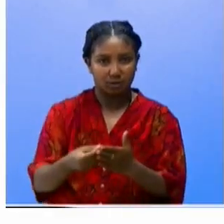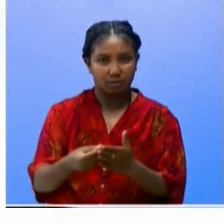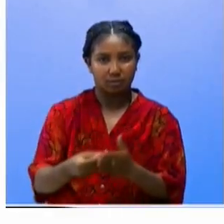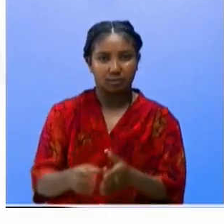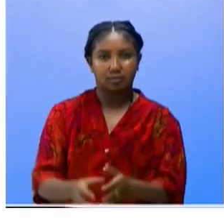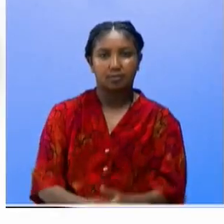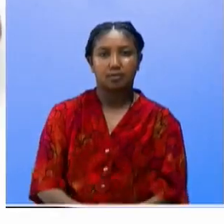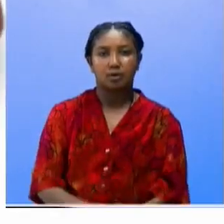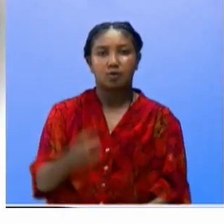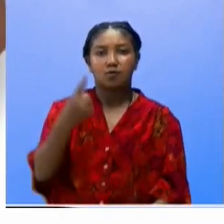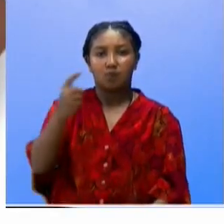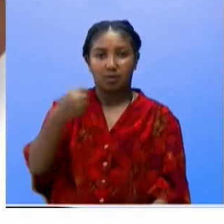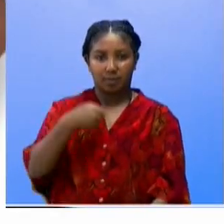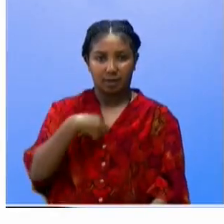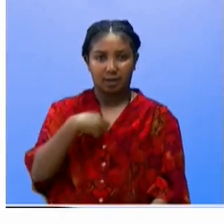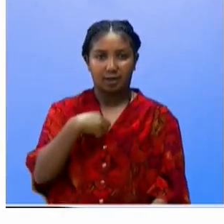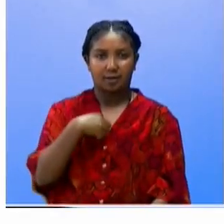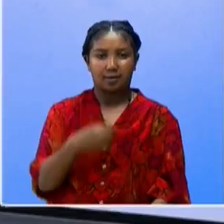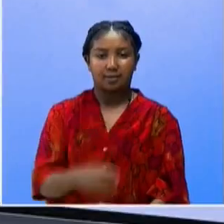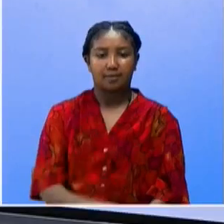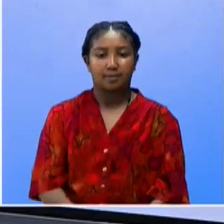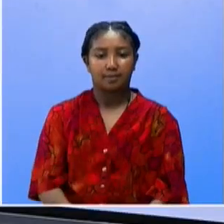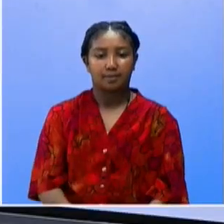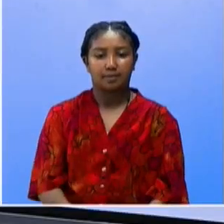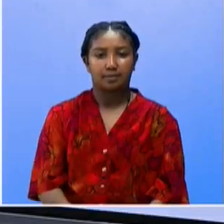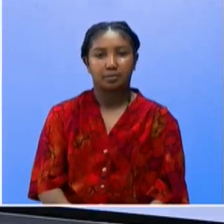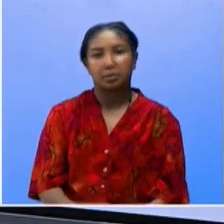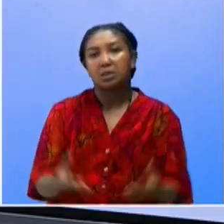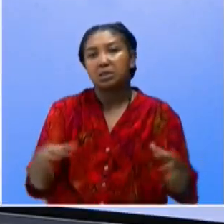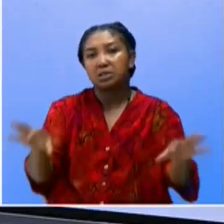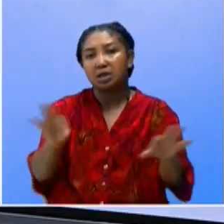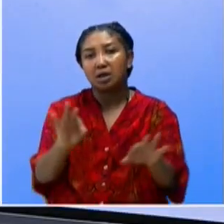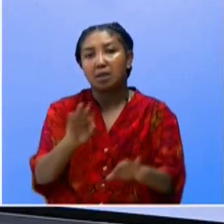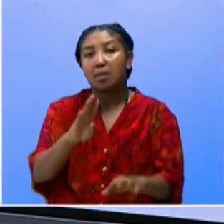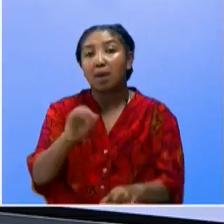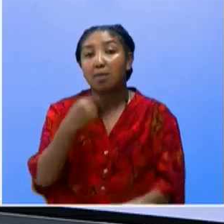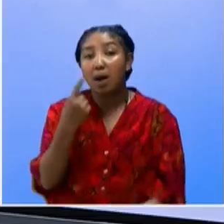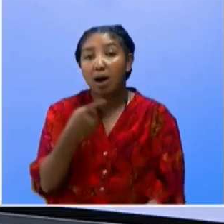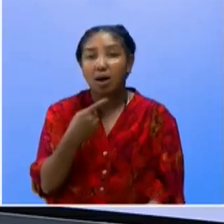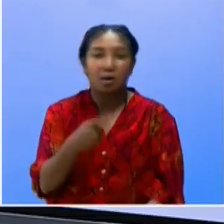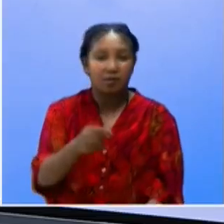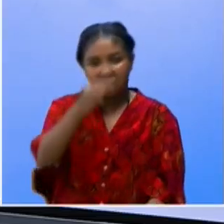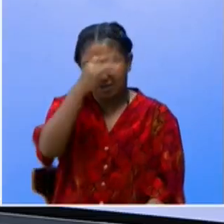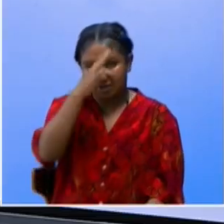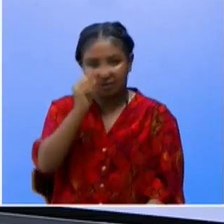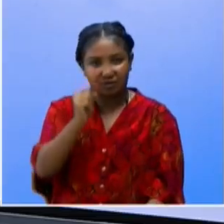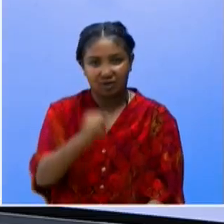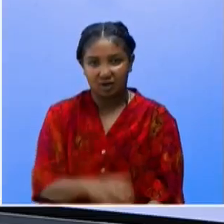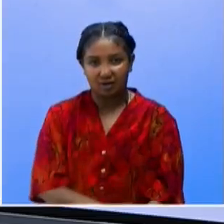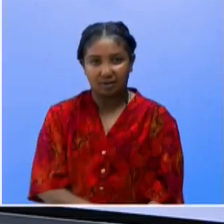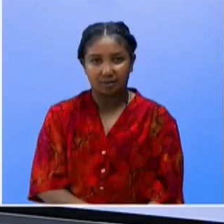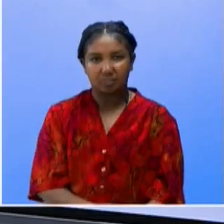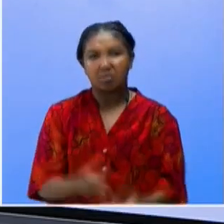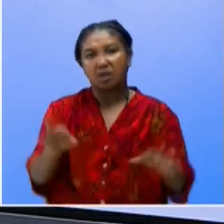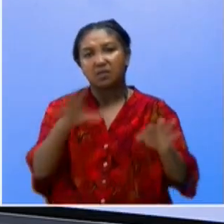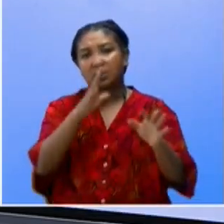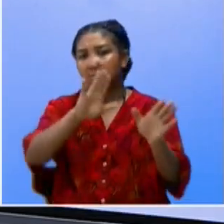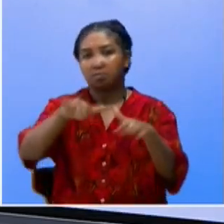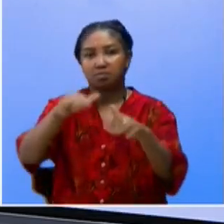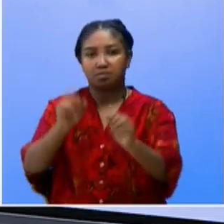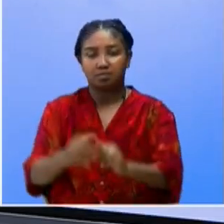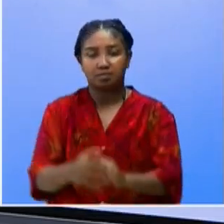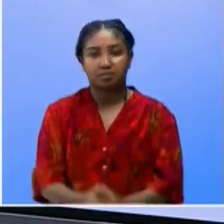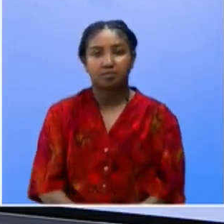Yes, for me. If necessary, by my father, we can say. If necessary, we can add